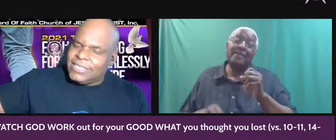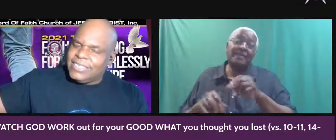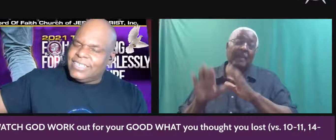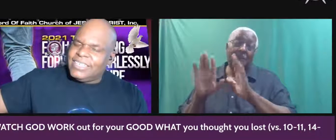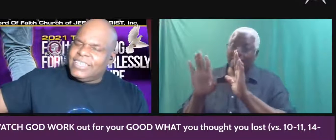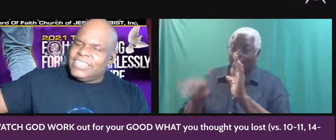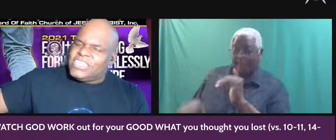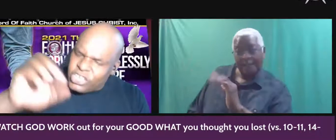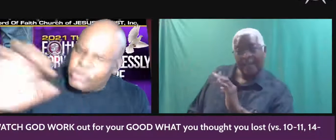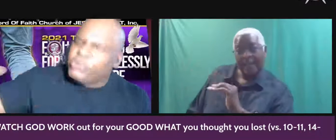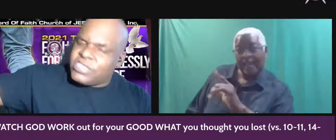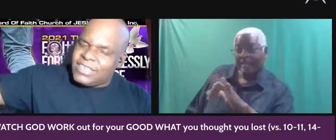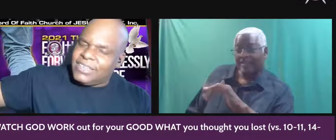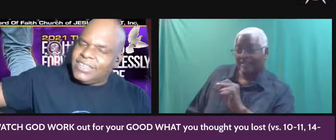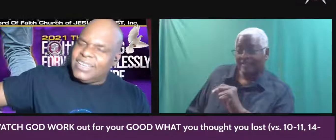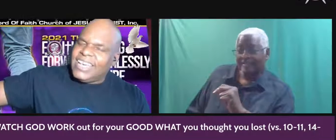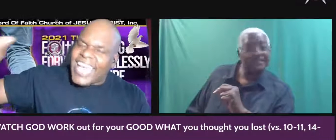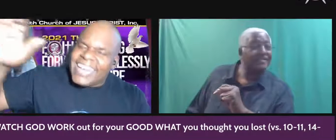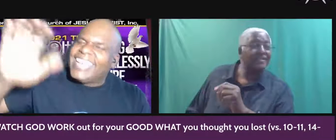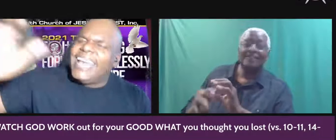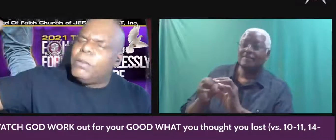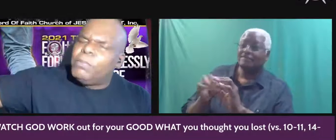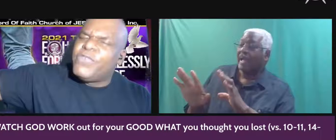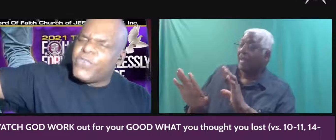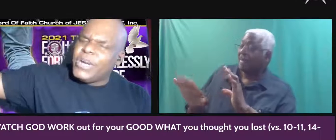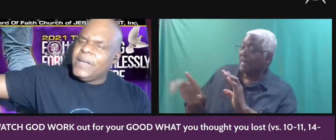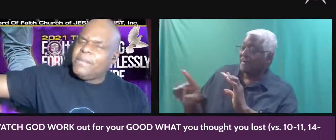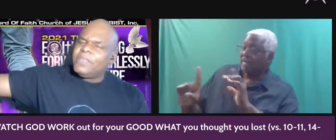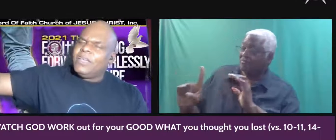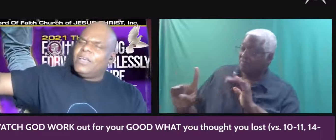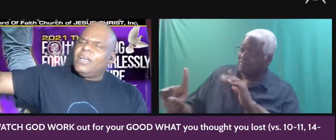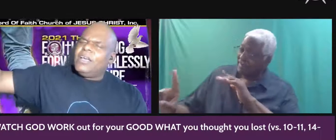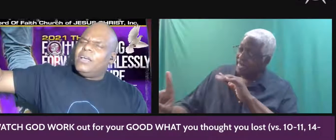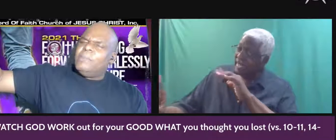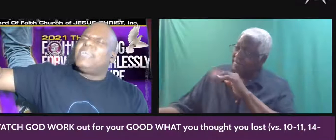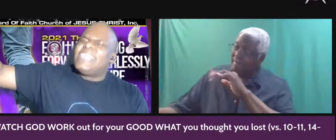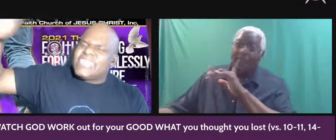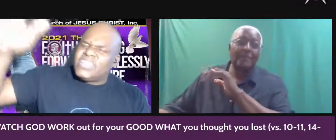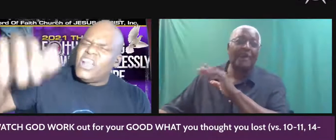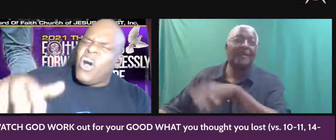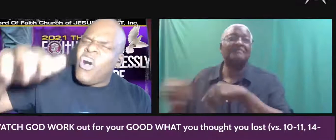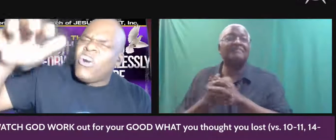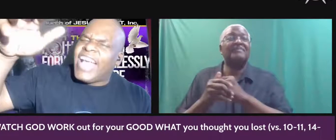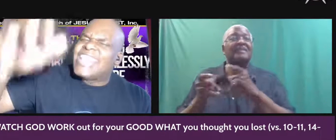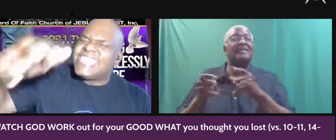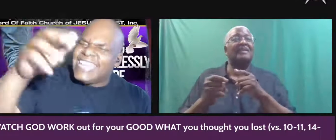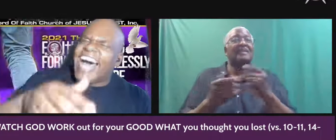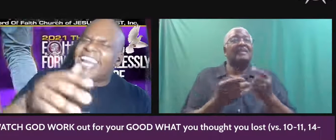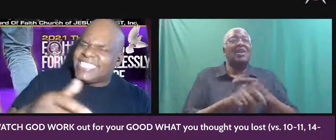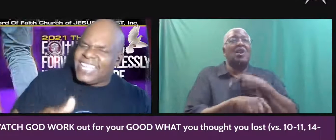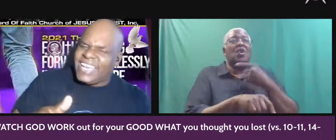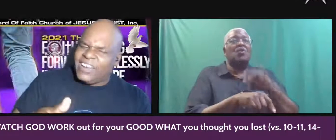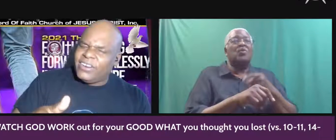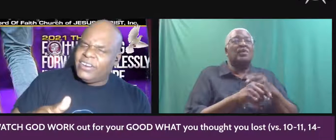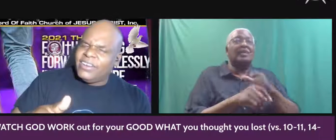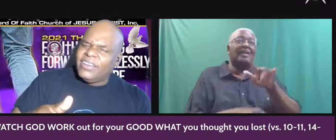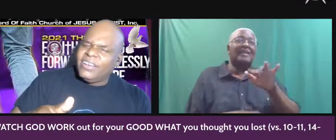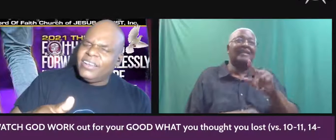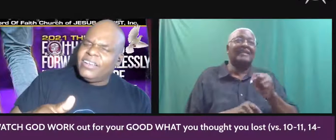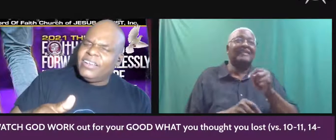it, to loose it, and let it be free. Because as long as Lot is